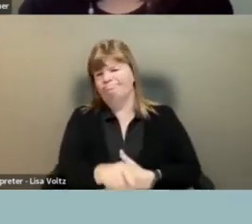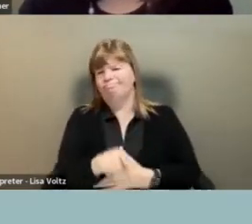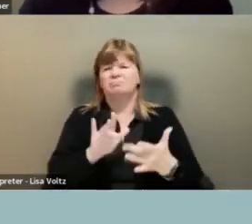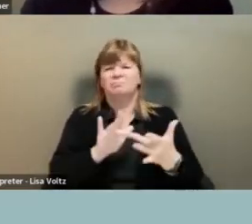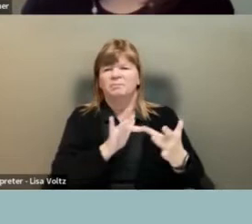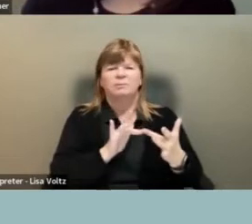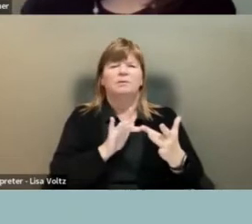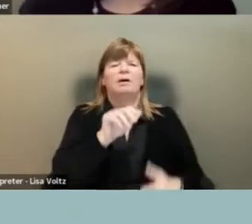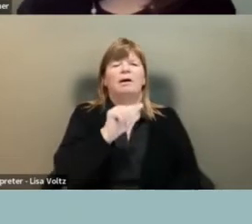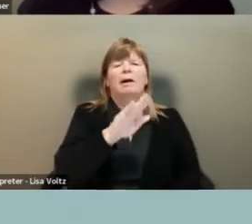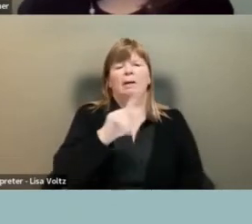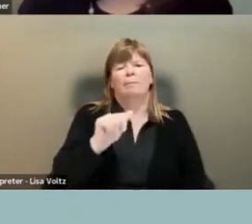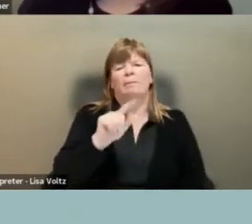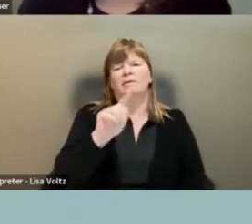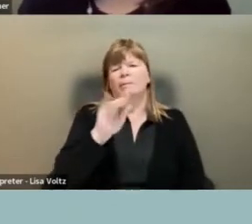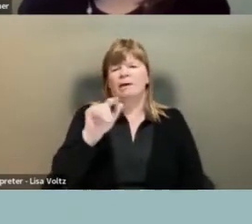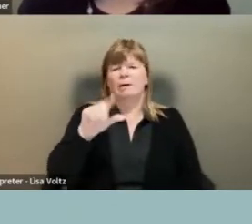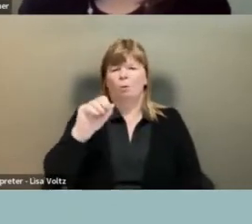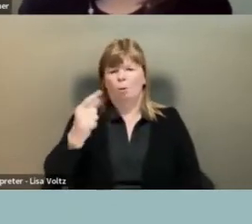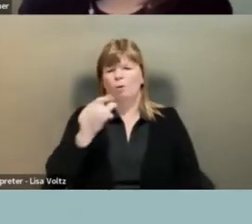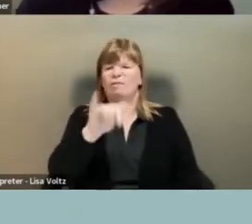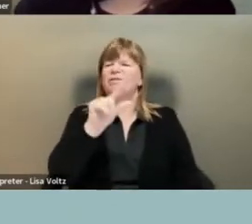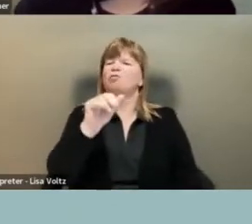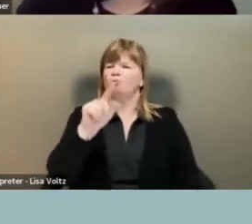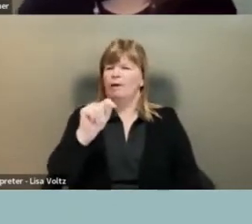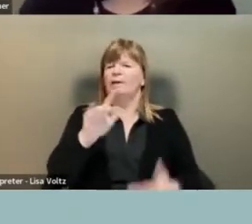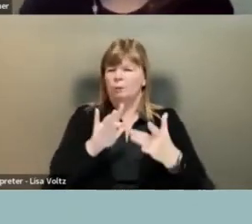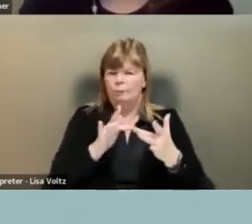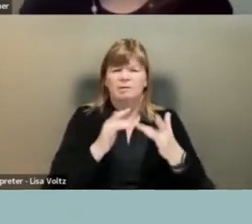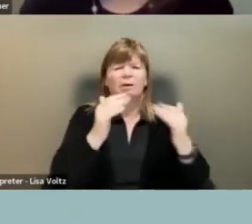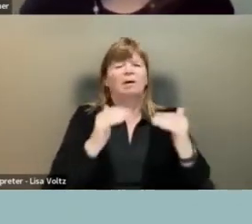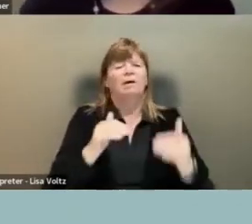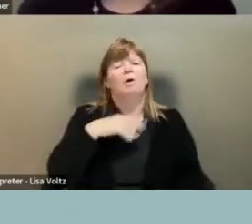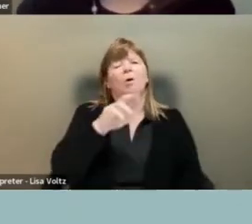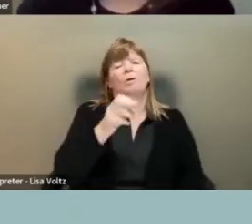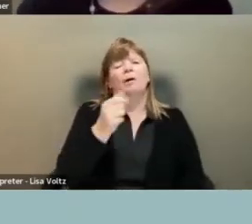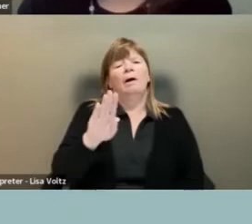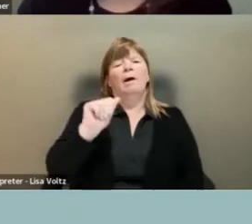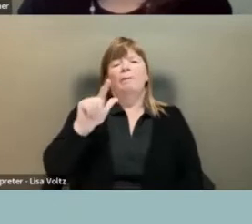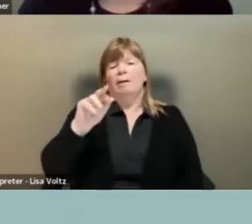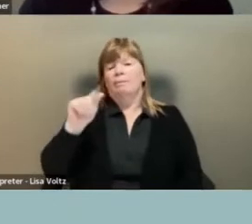It's alabamatbi.org is our grant website. We have